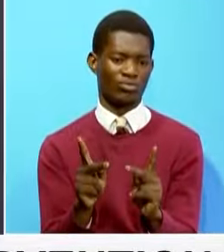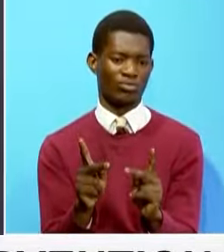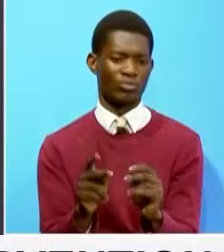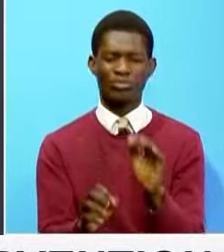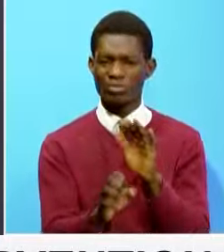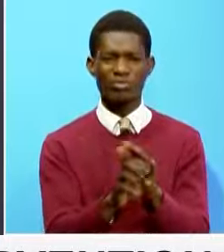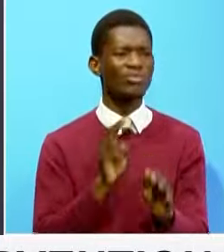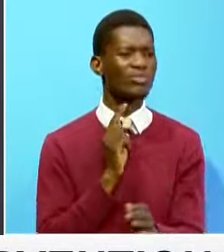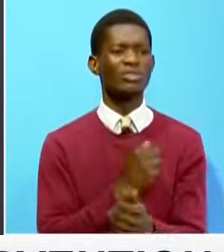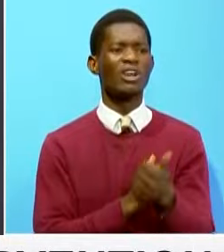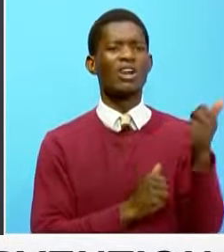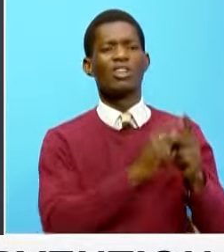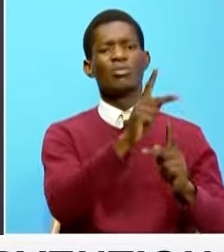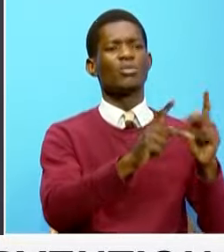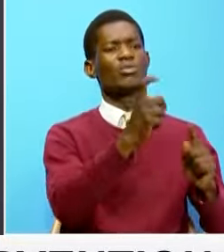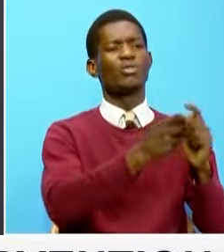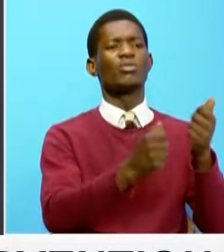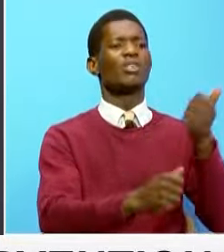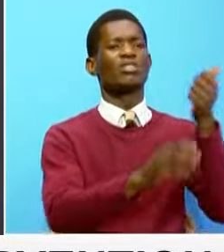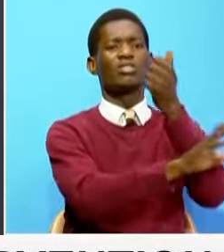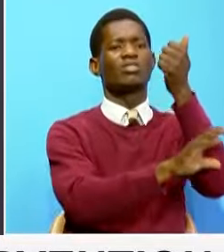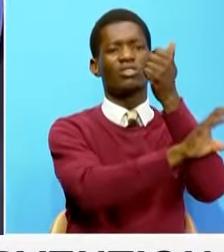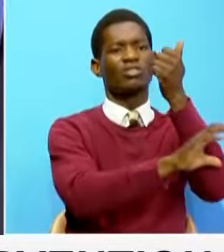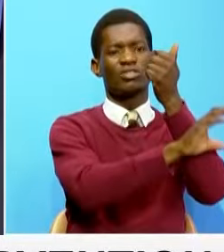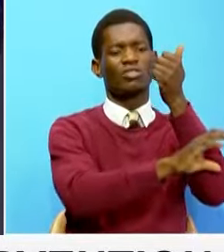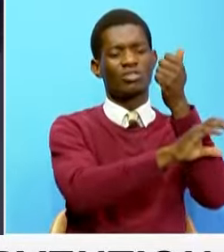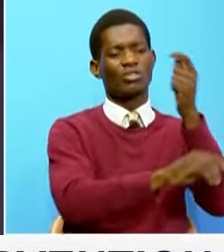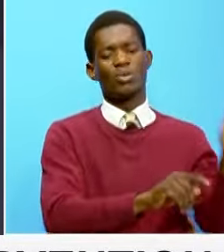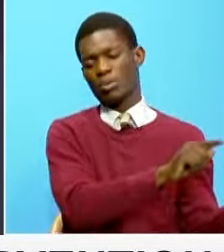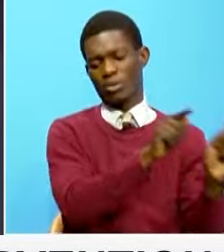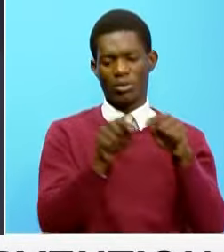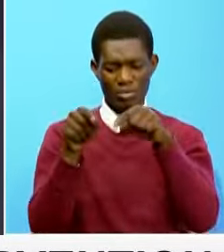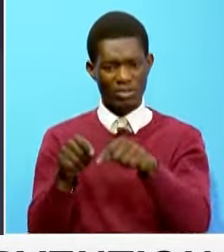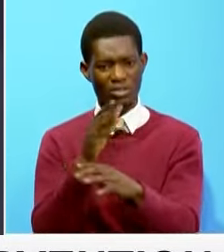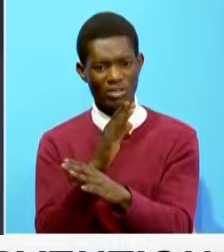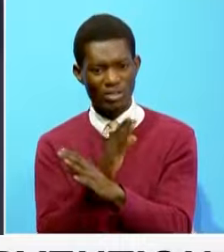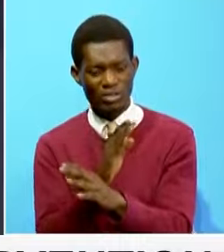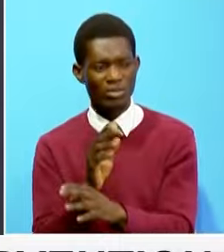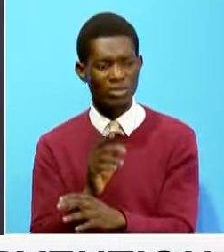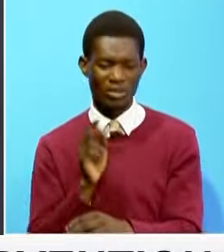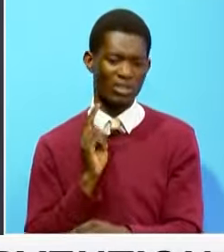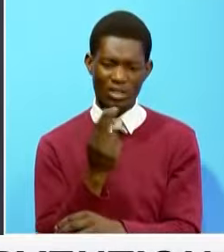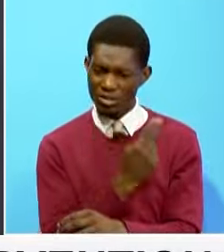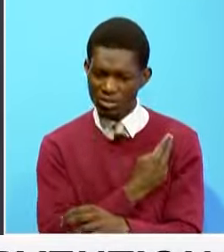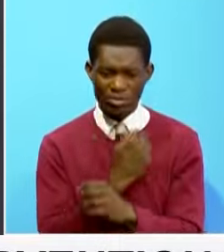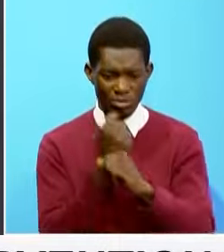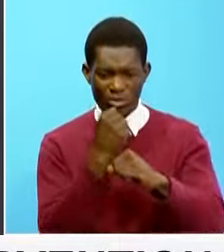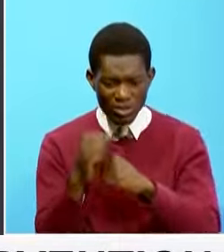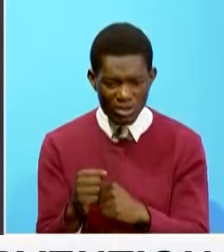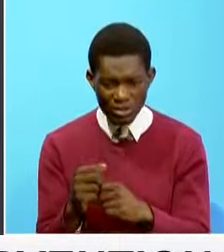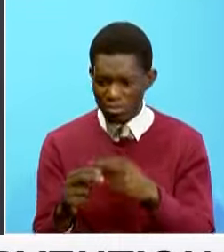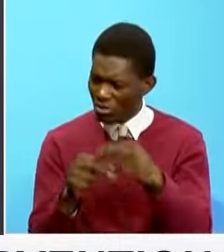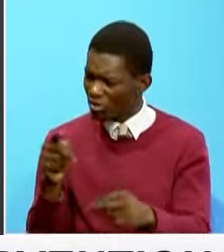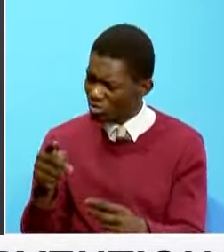foreigners, why should we fail to protect you? And that is the reason why I've agreed to come. Yeah. So that we